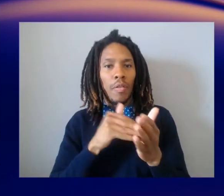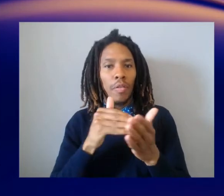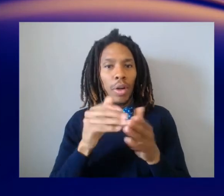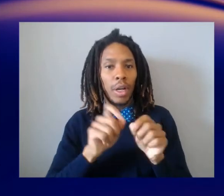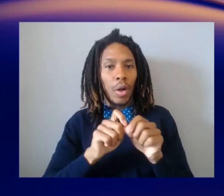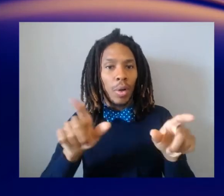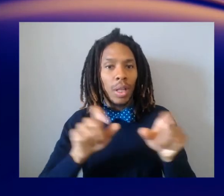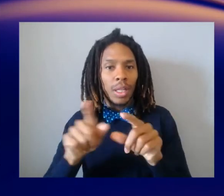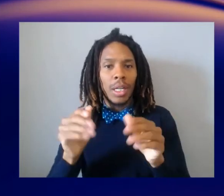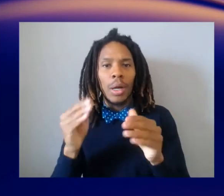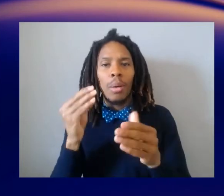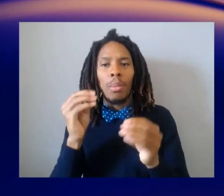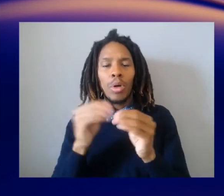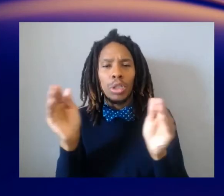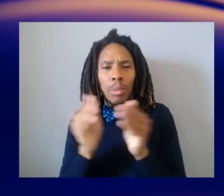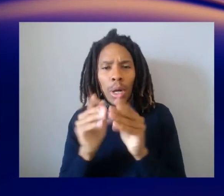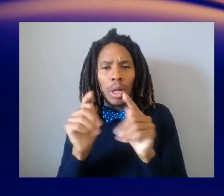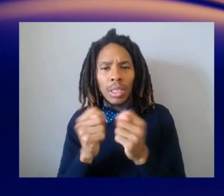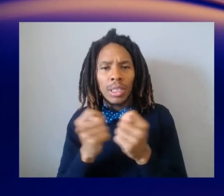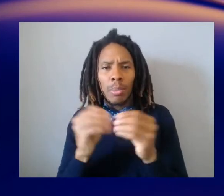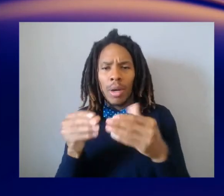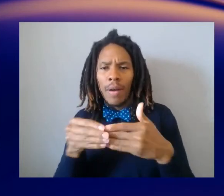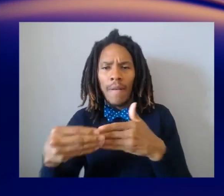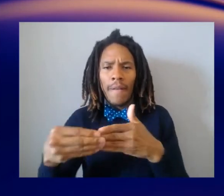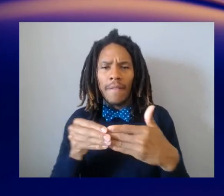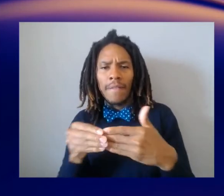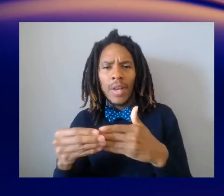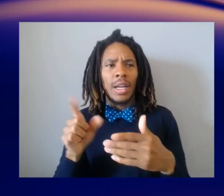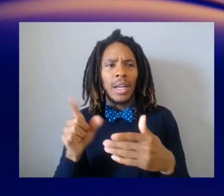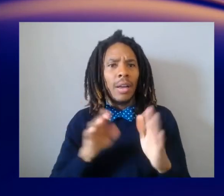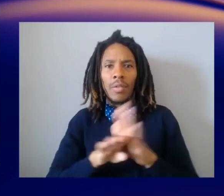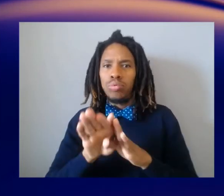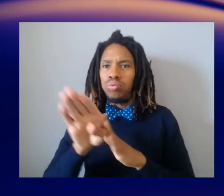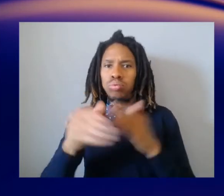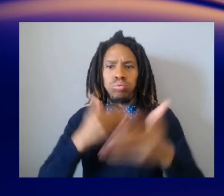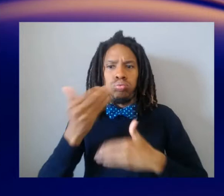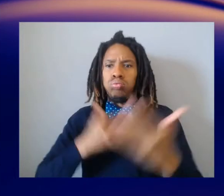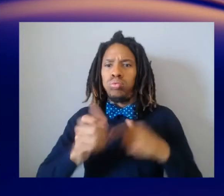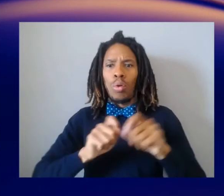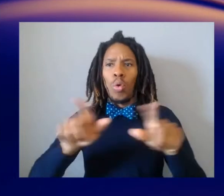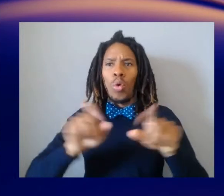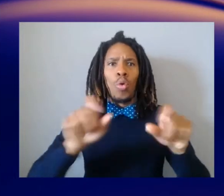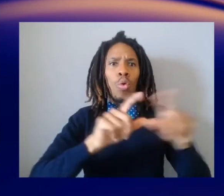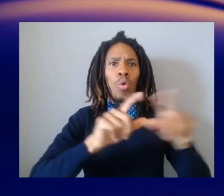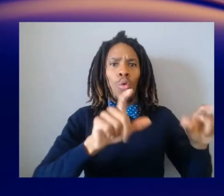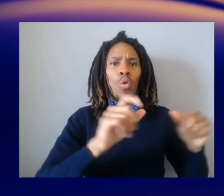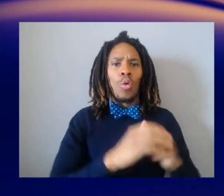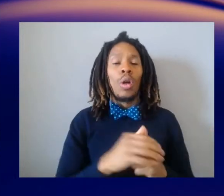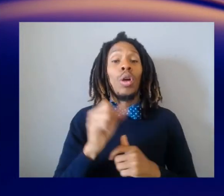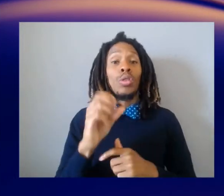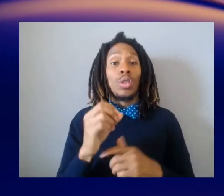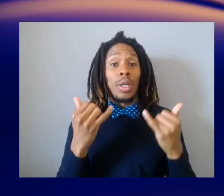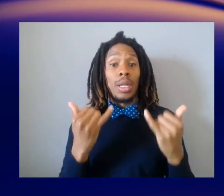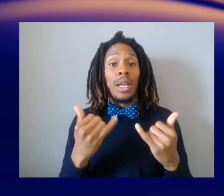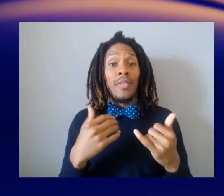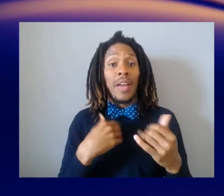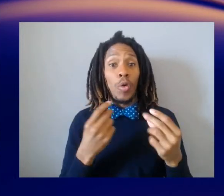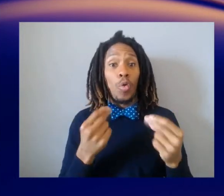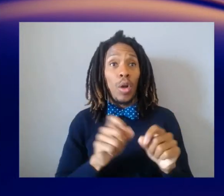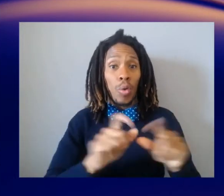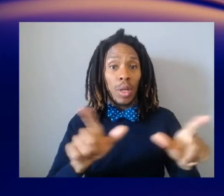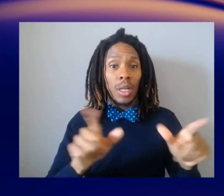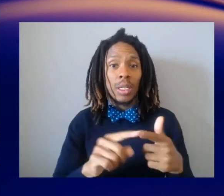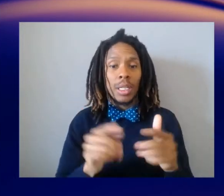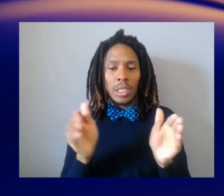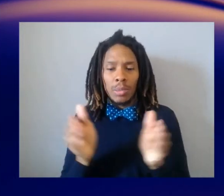more agile teams, they're developing and releasing at a much quicker pace. With that, right, so if we take quicker releases, smaller